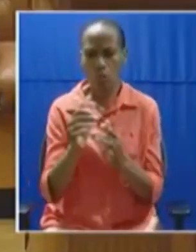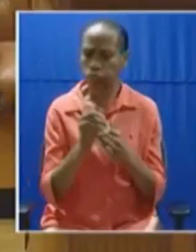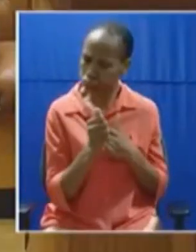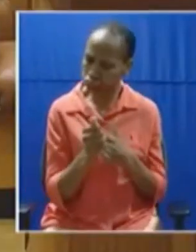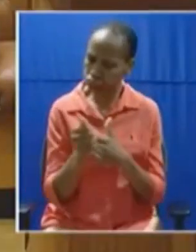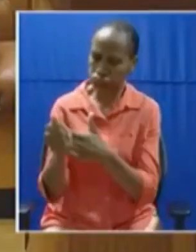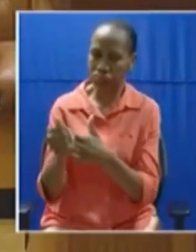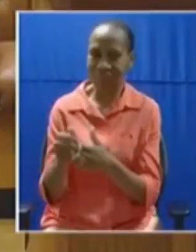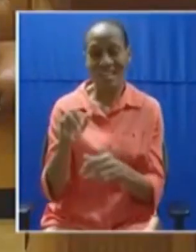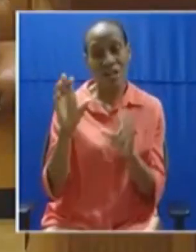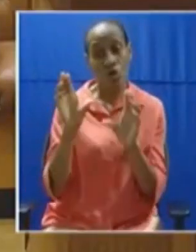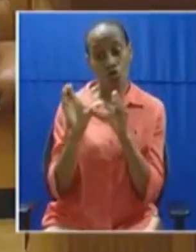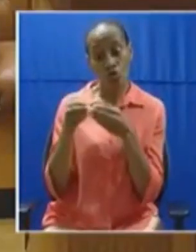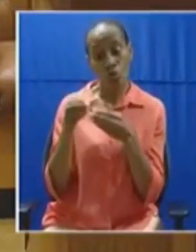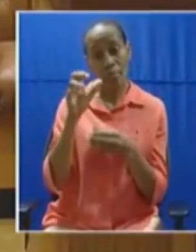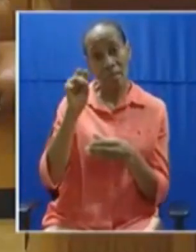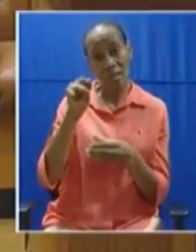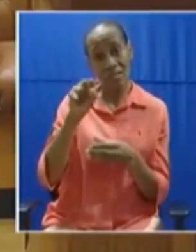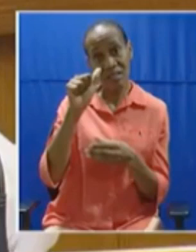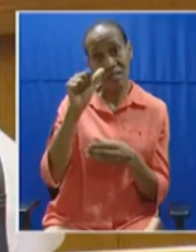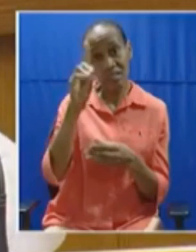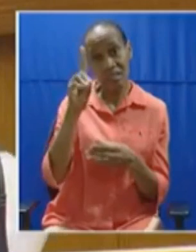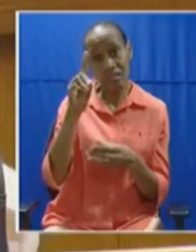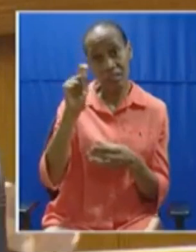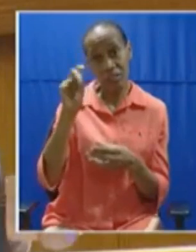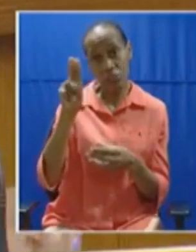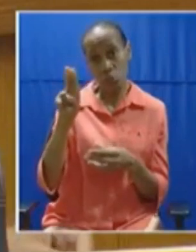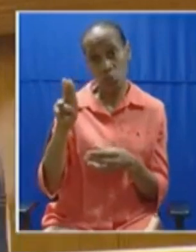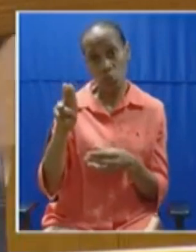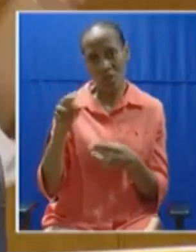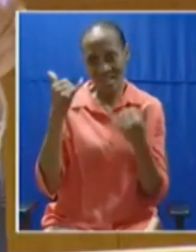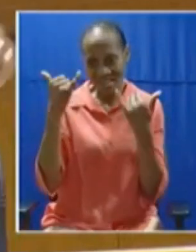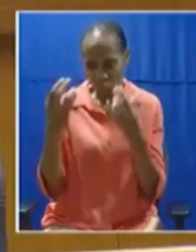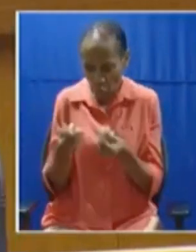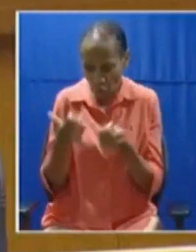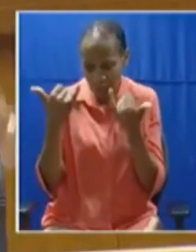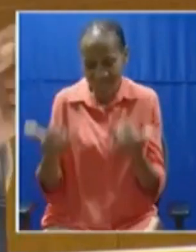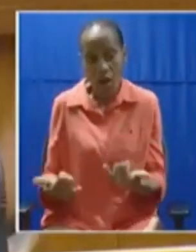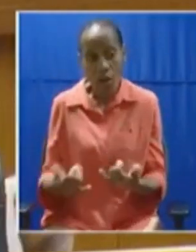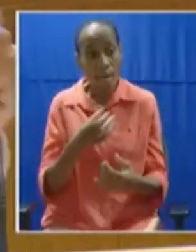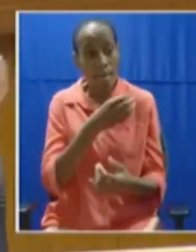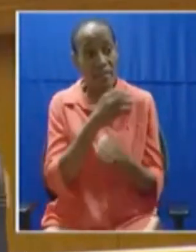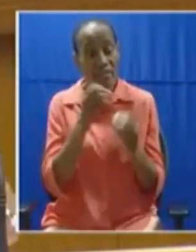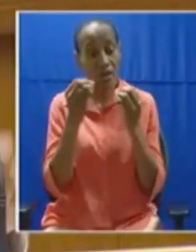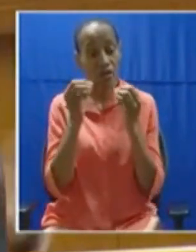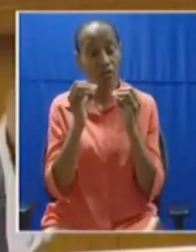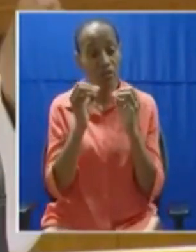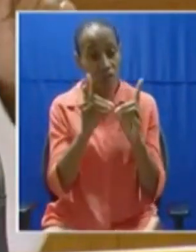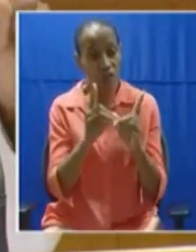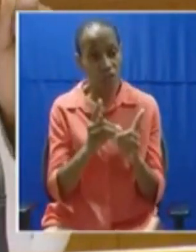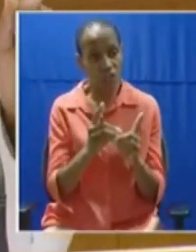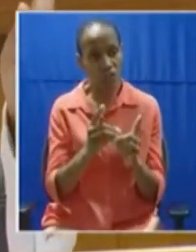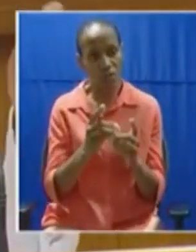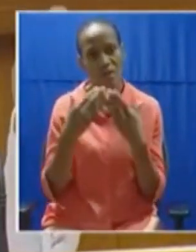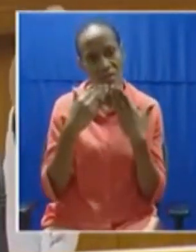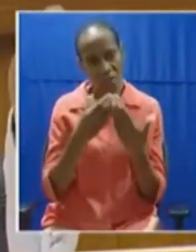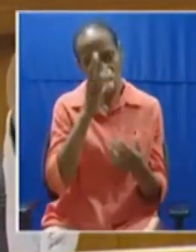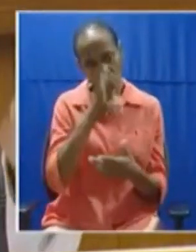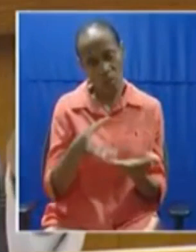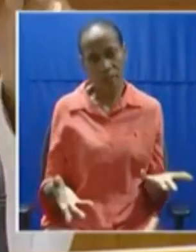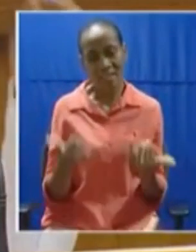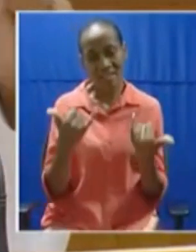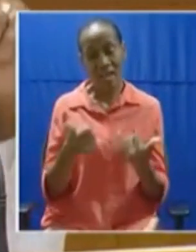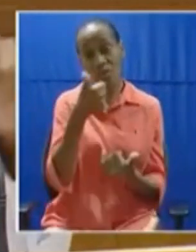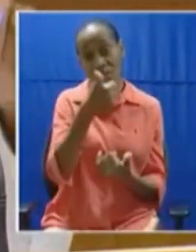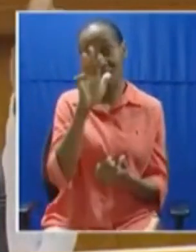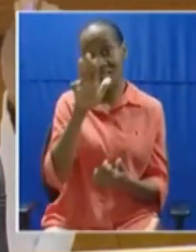SATU. The Minister Angie Motshekga will thank you for it. Mr. President, you announced that 699 schools